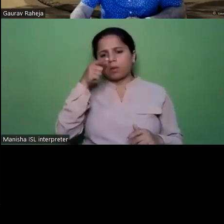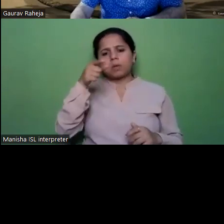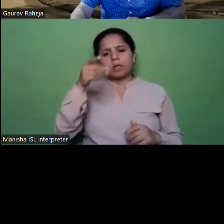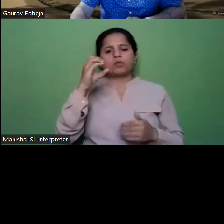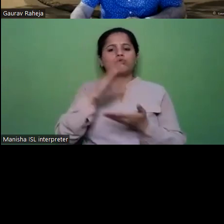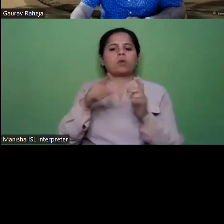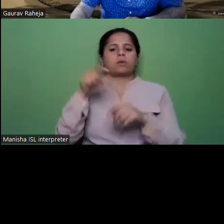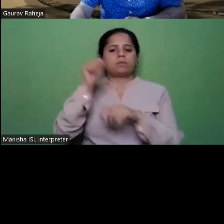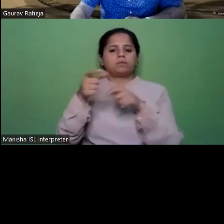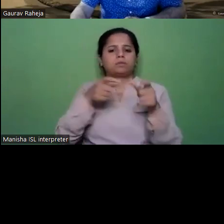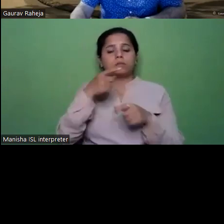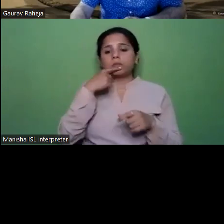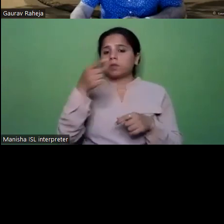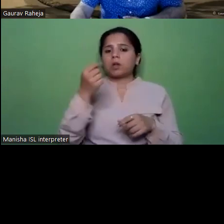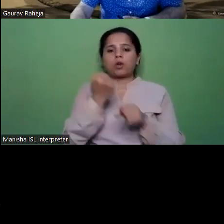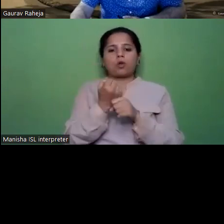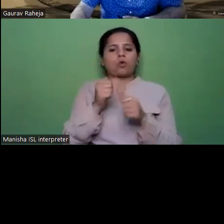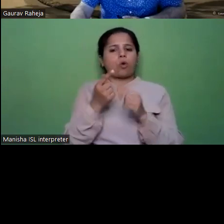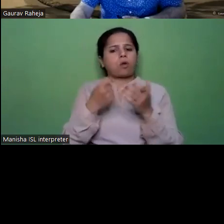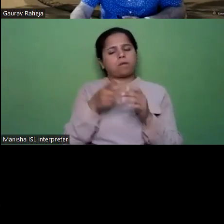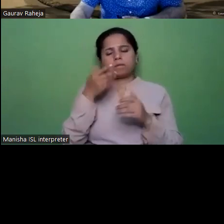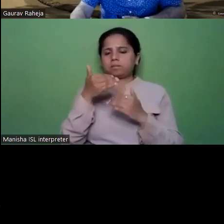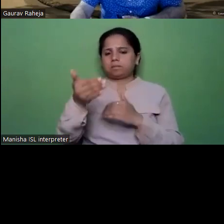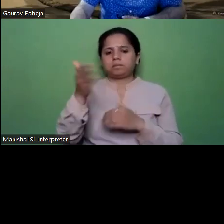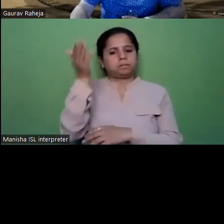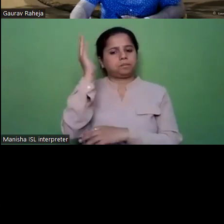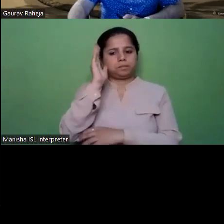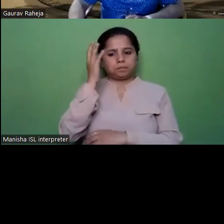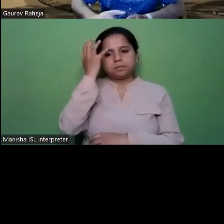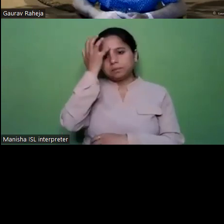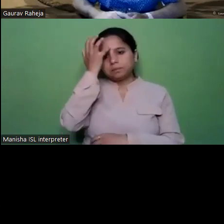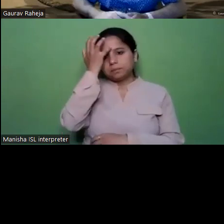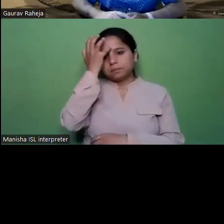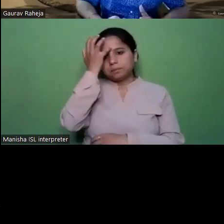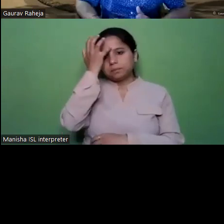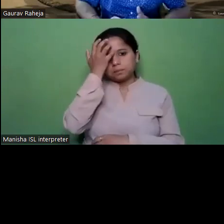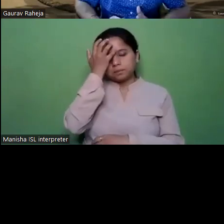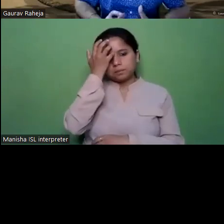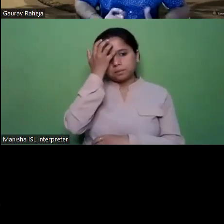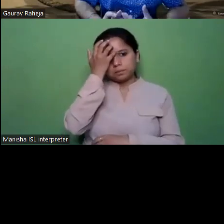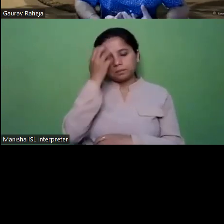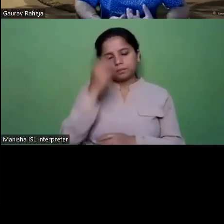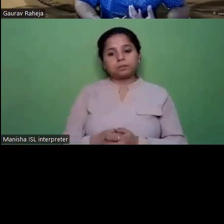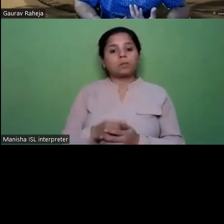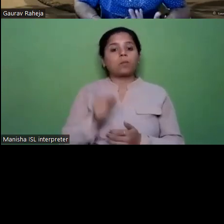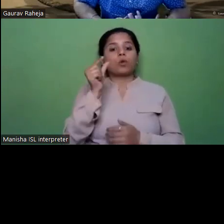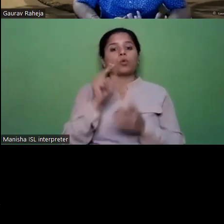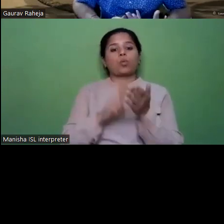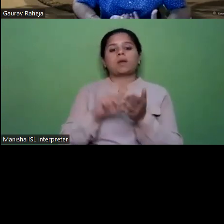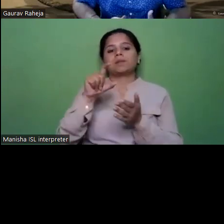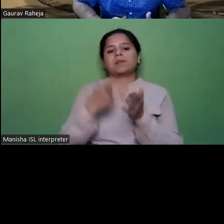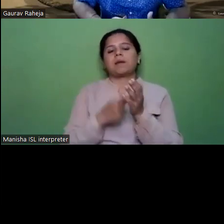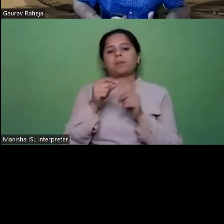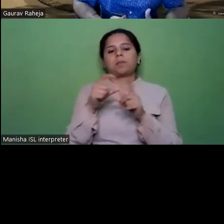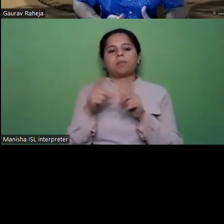Sir, you may continue. Okay, no problem, no problem, no problem. Right. So the UN CRPD,